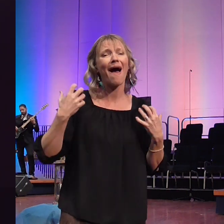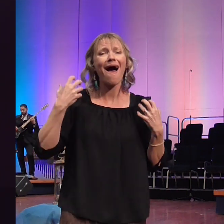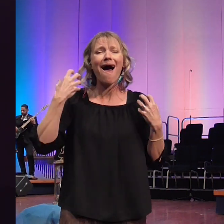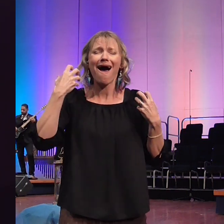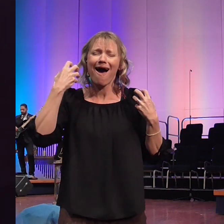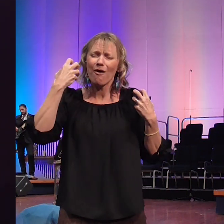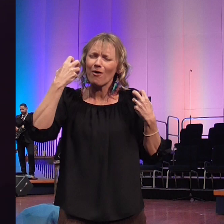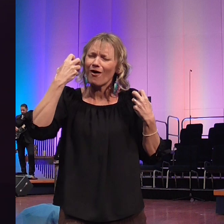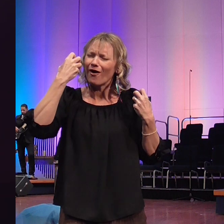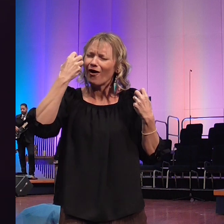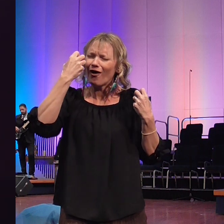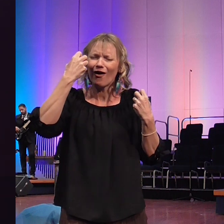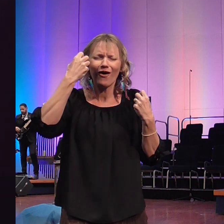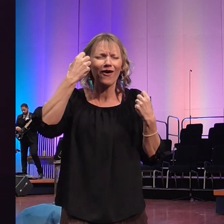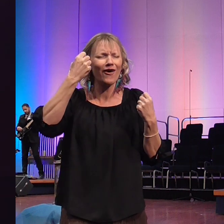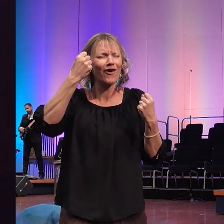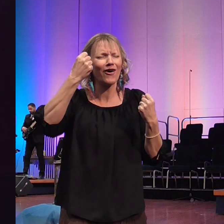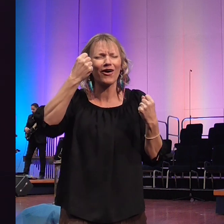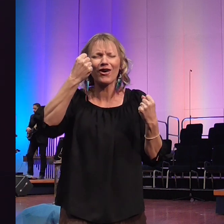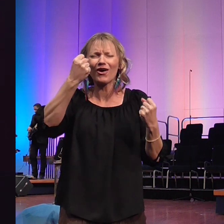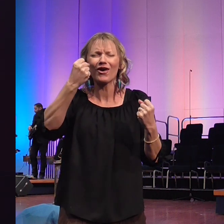one power,